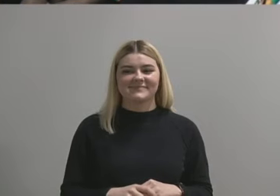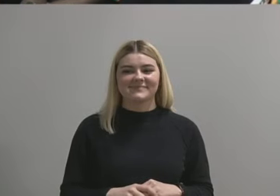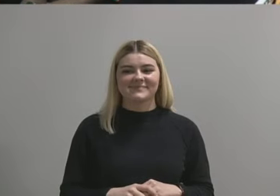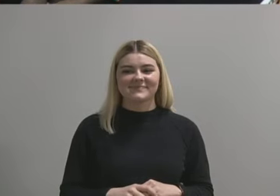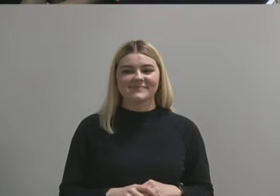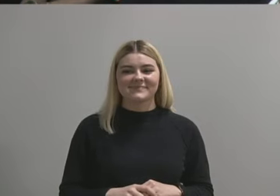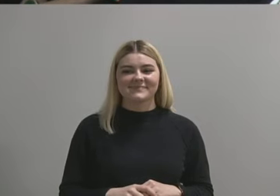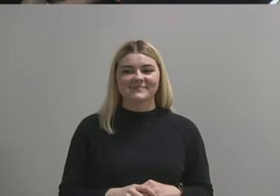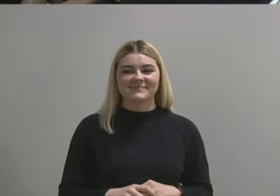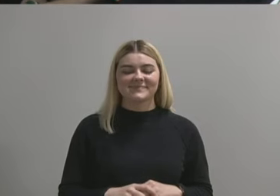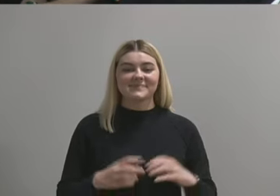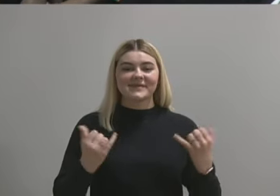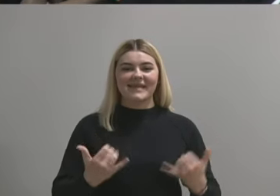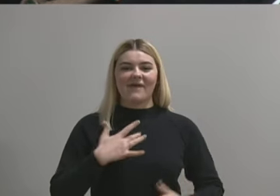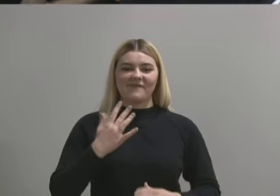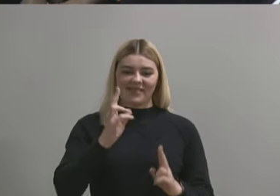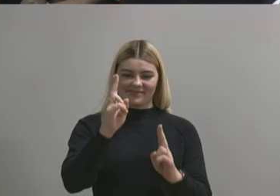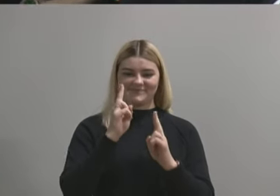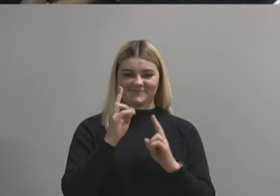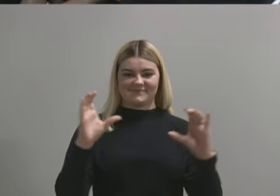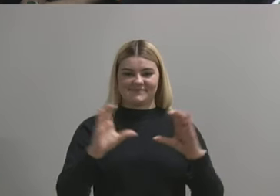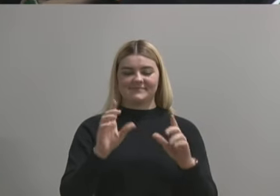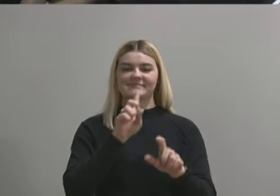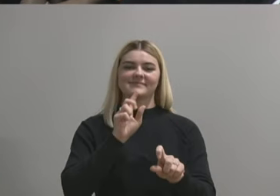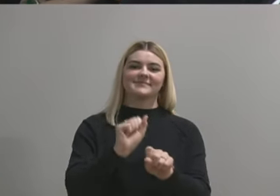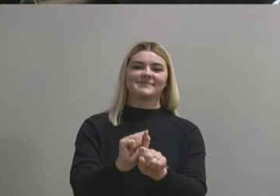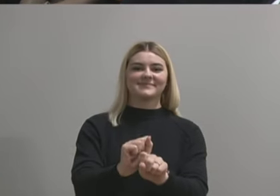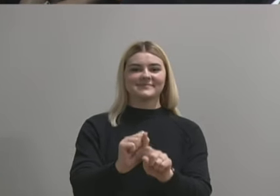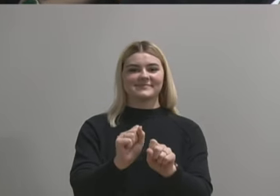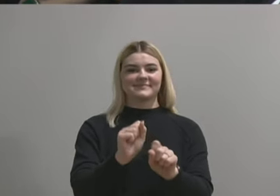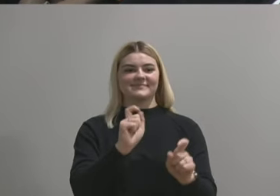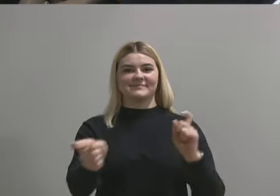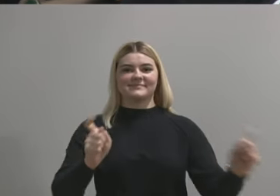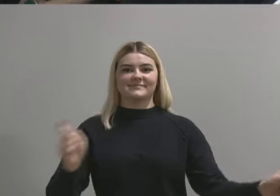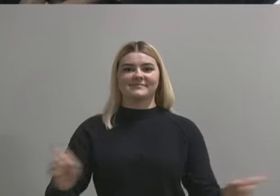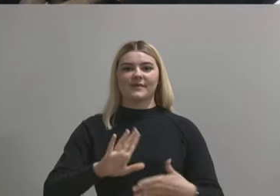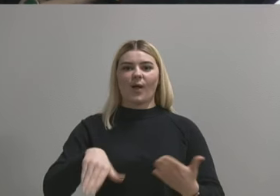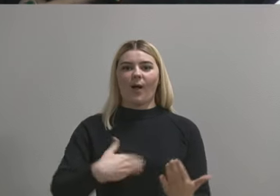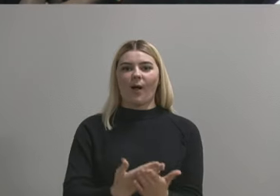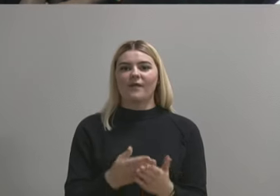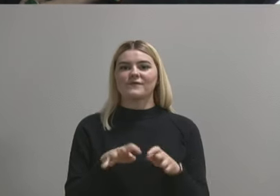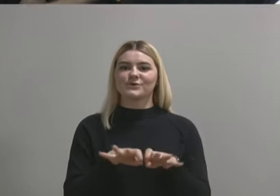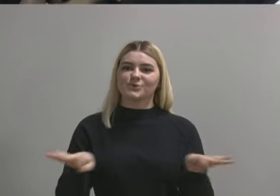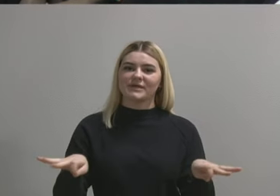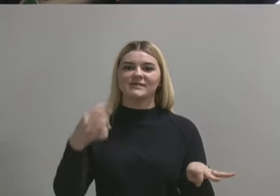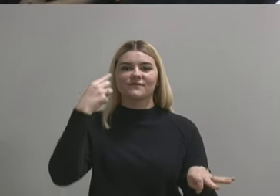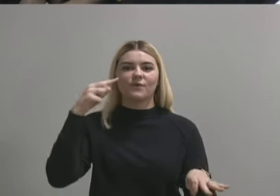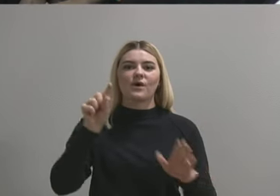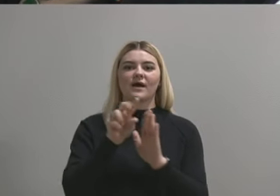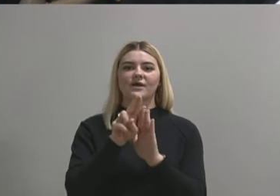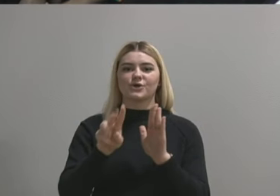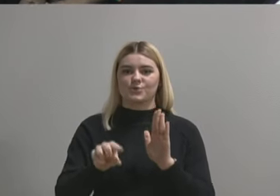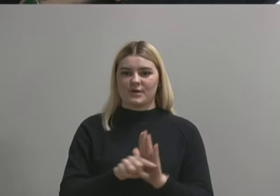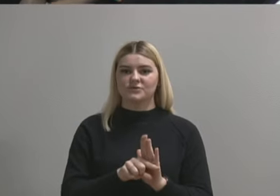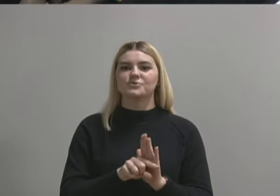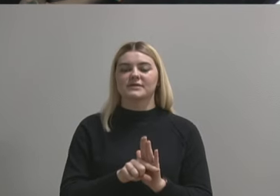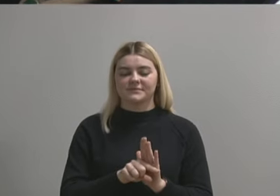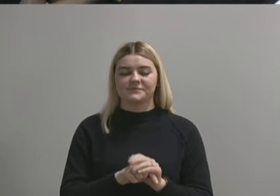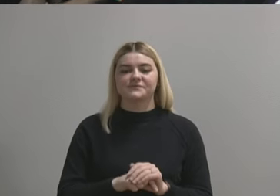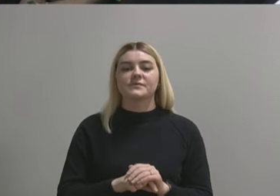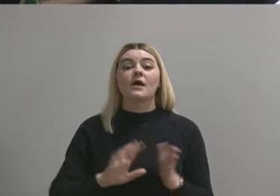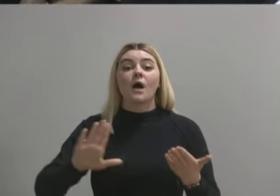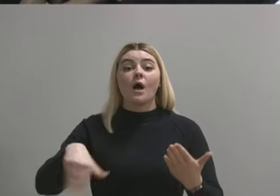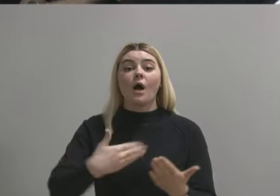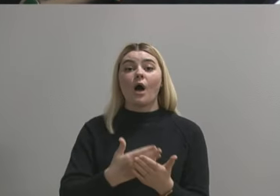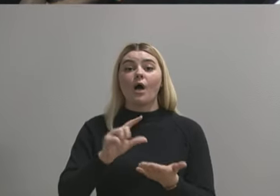It is now my honor to certify the candidates for undergraduate degrees. All candidates who are to receive the bachelor's